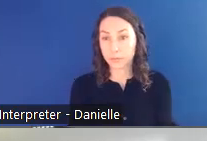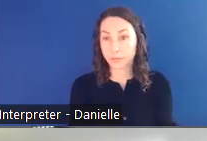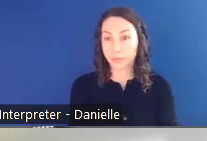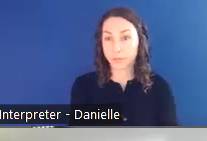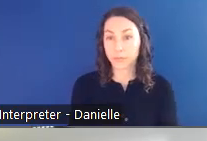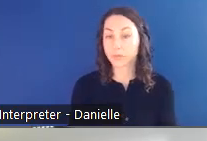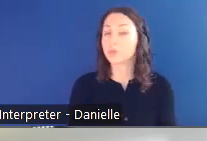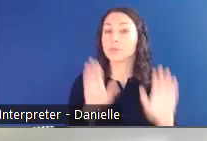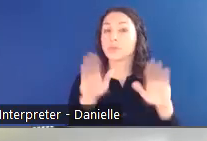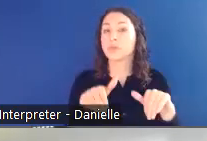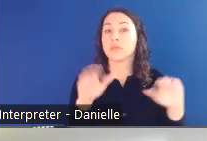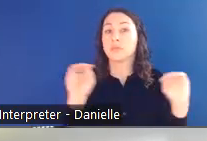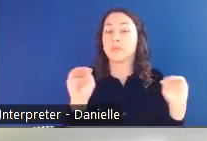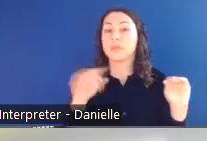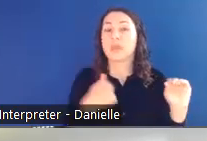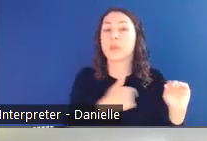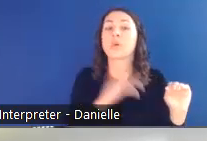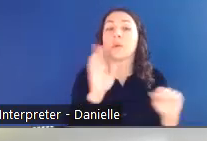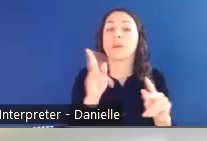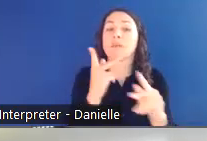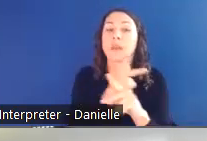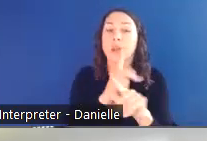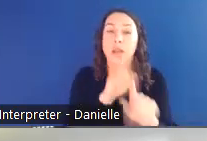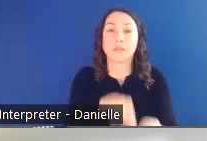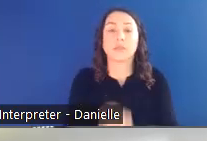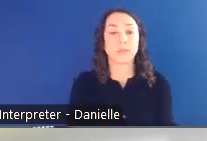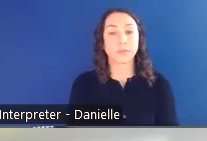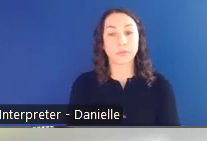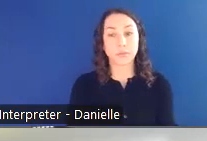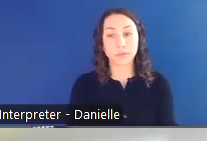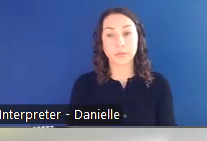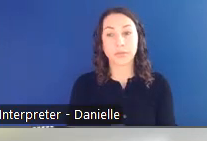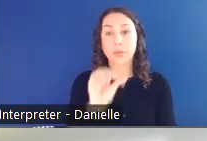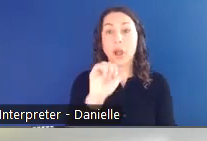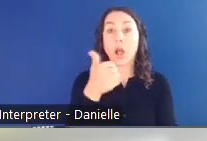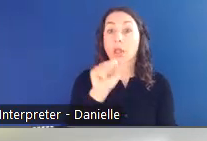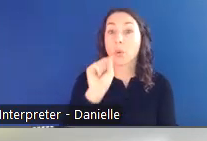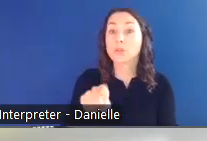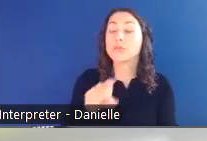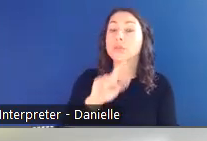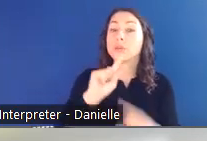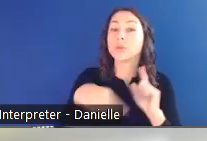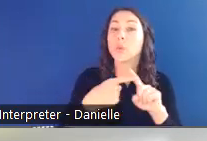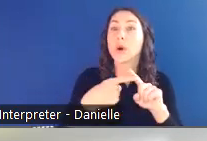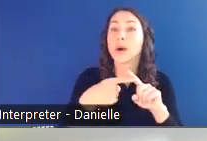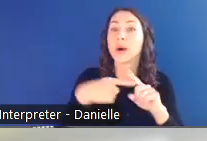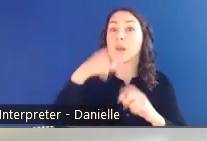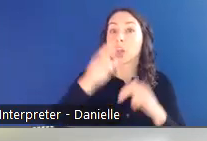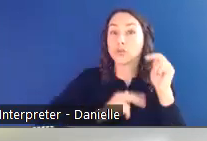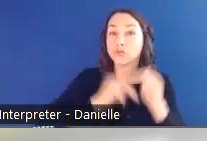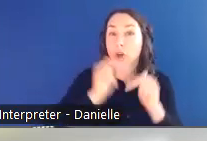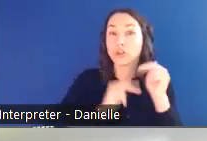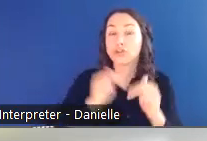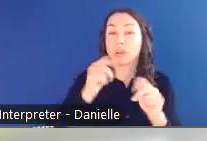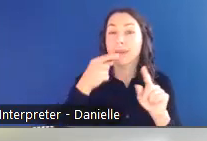Okay, we will work on addressing that for you. Another question just came in. When will the construction of Clara